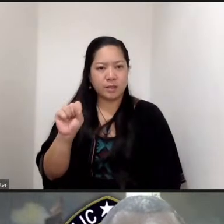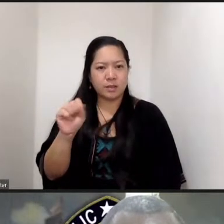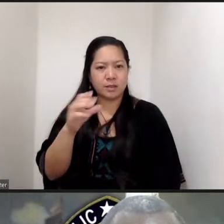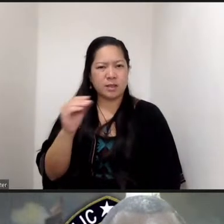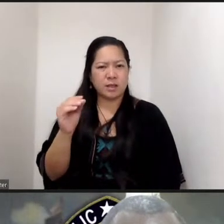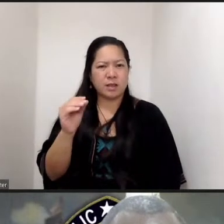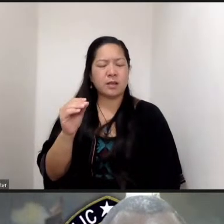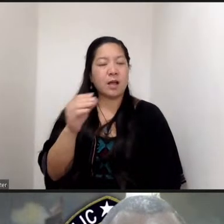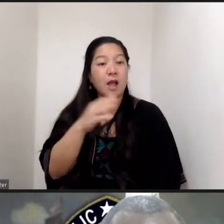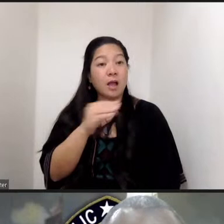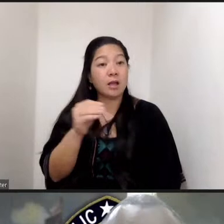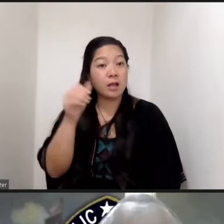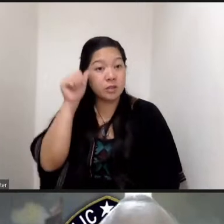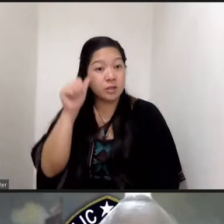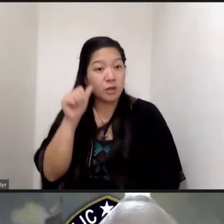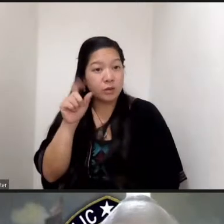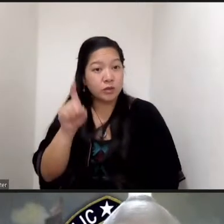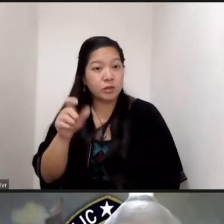should have